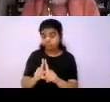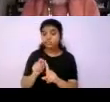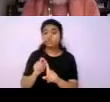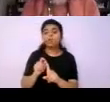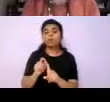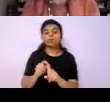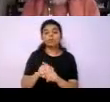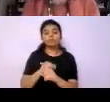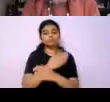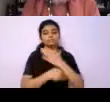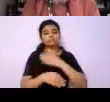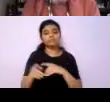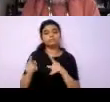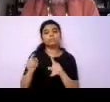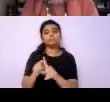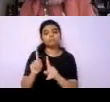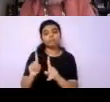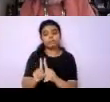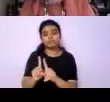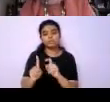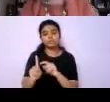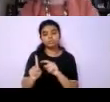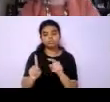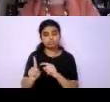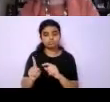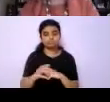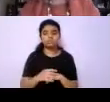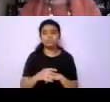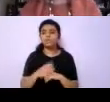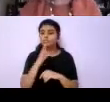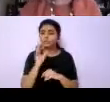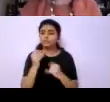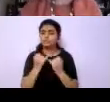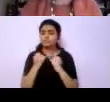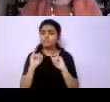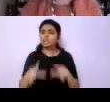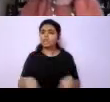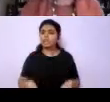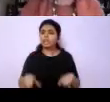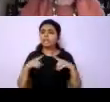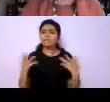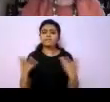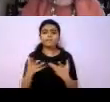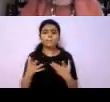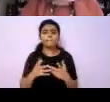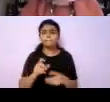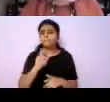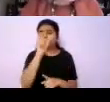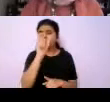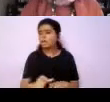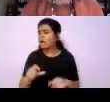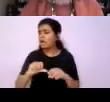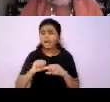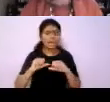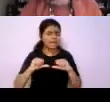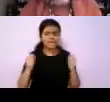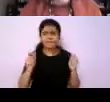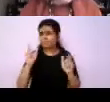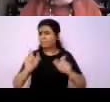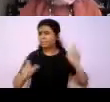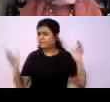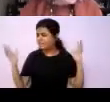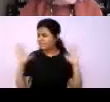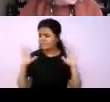care. A truly independent life, one in which we need no one and no one